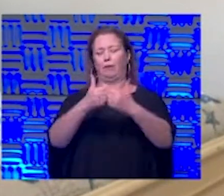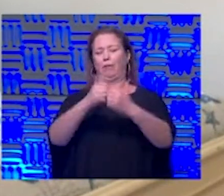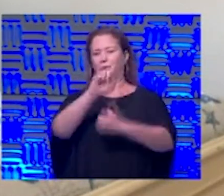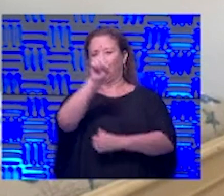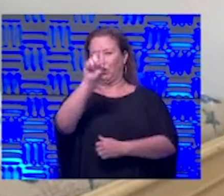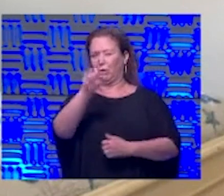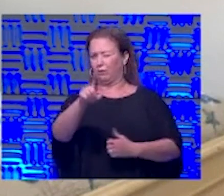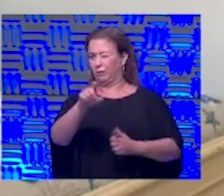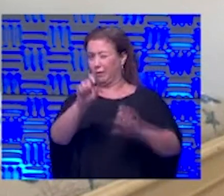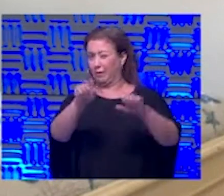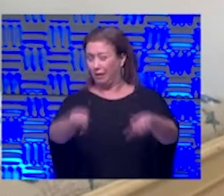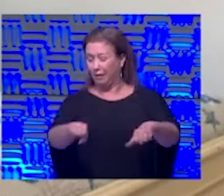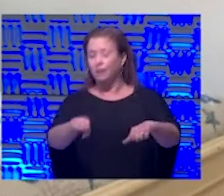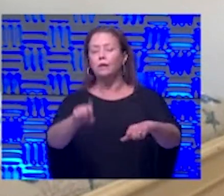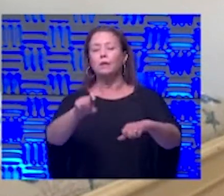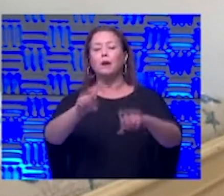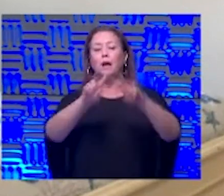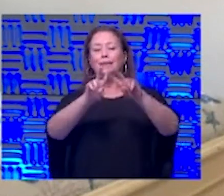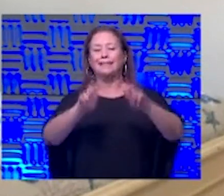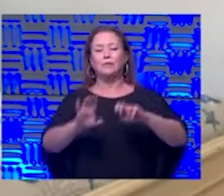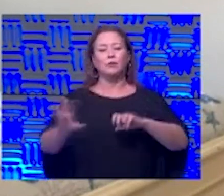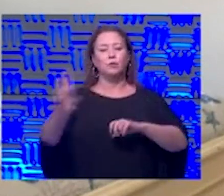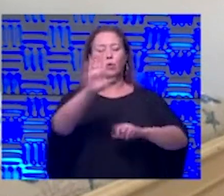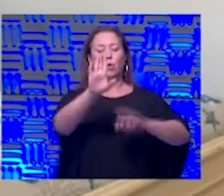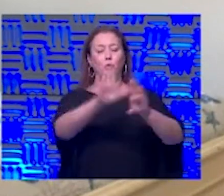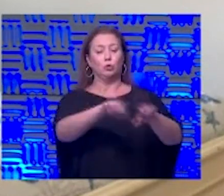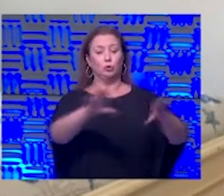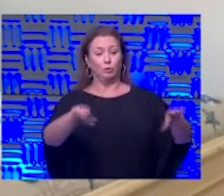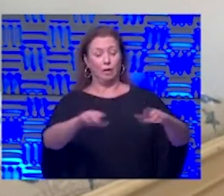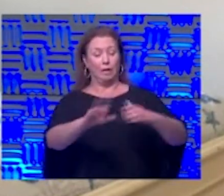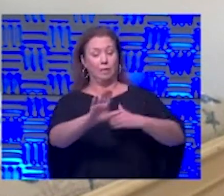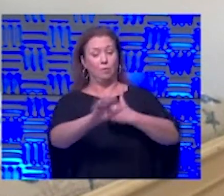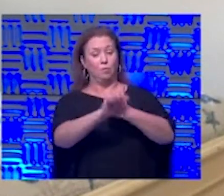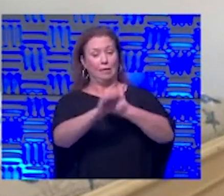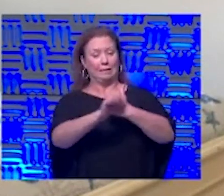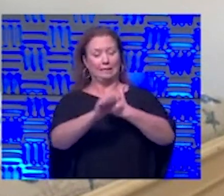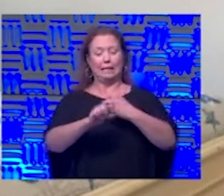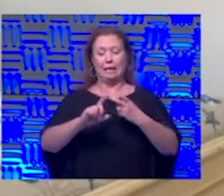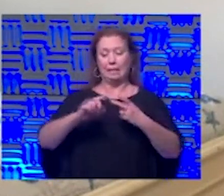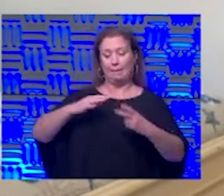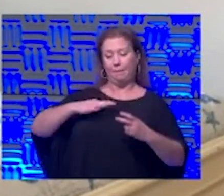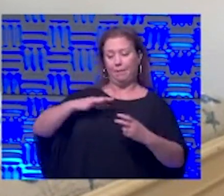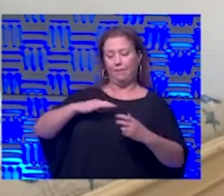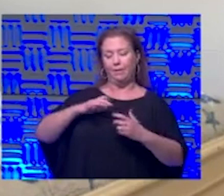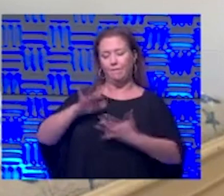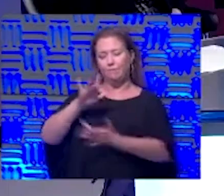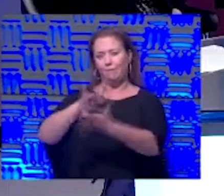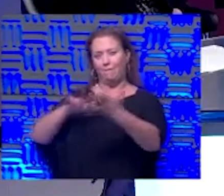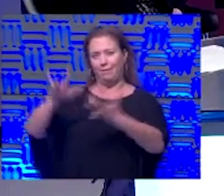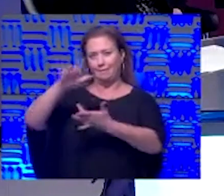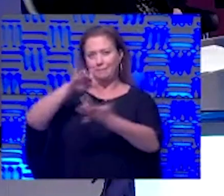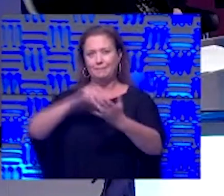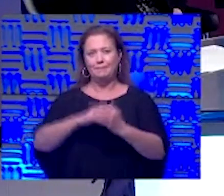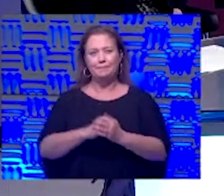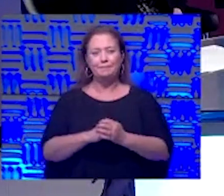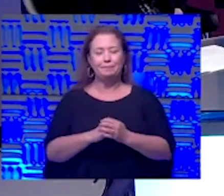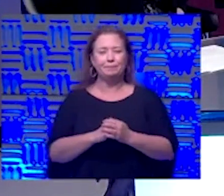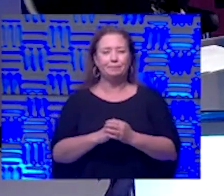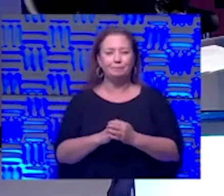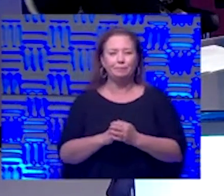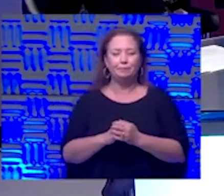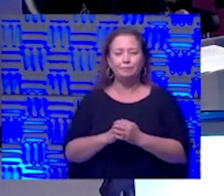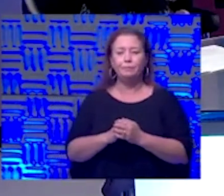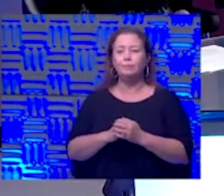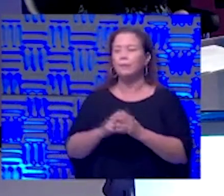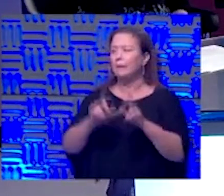question. And I think you need to assess your children and the risk and the benefit of traveling in that way. I think people need